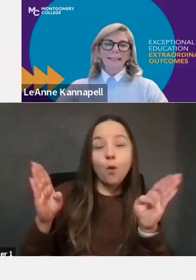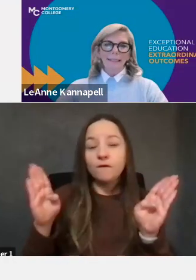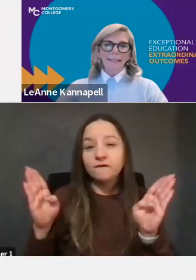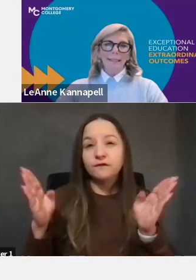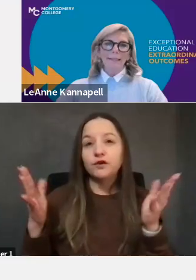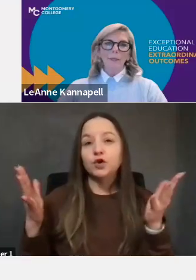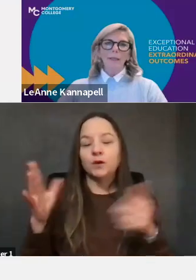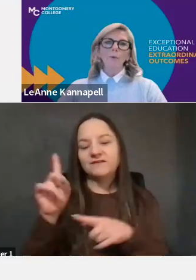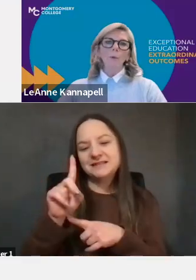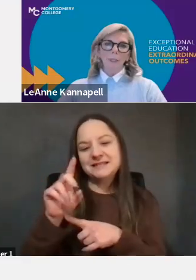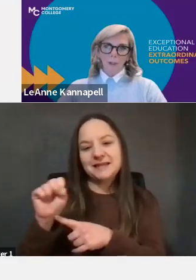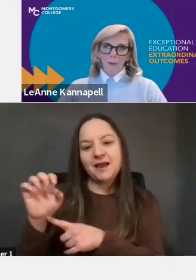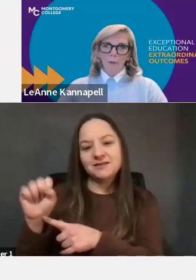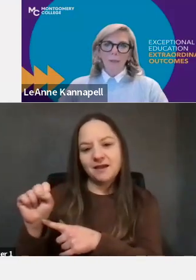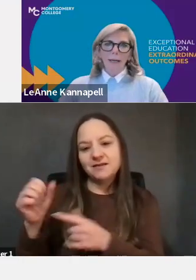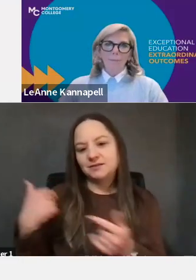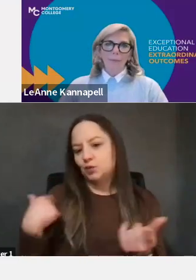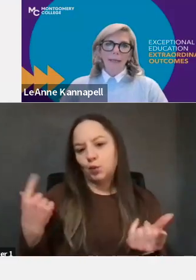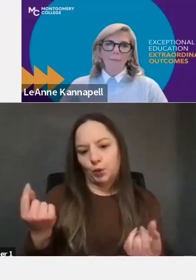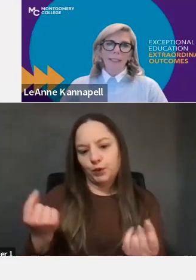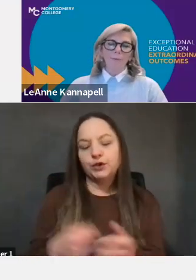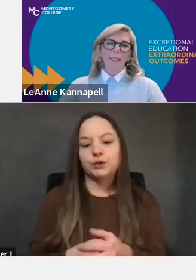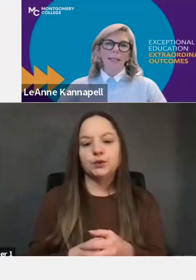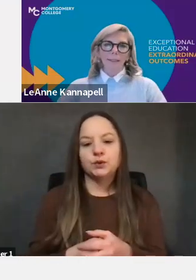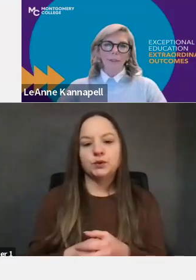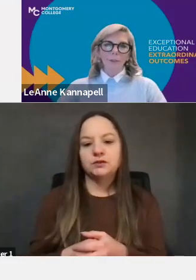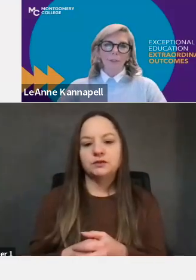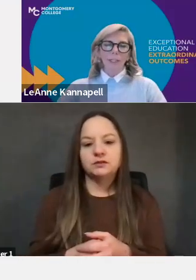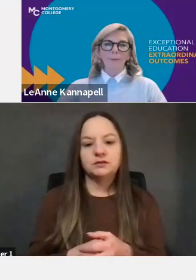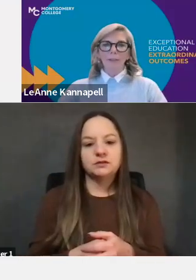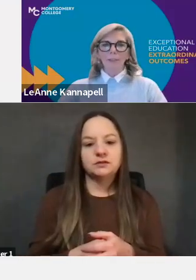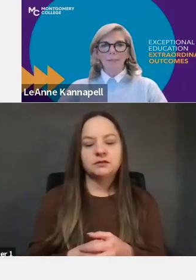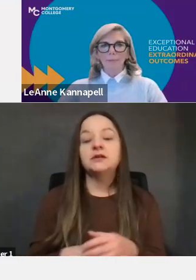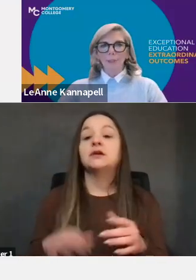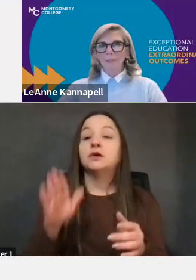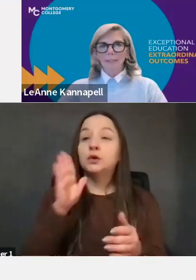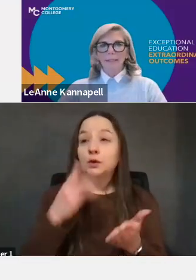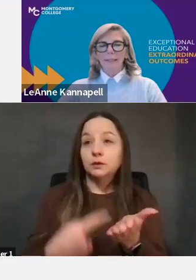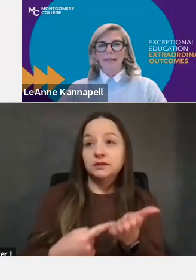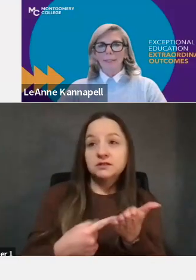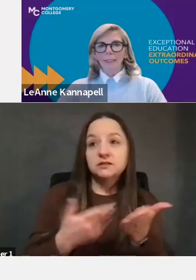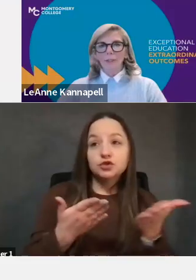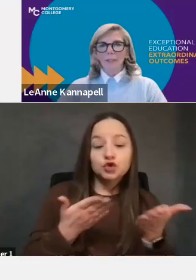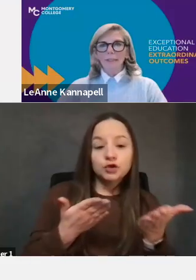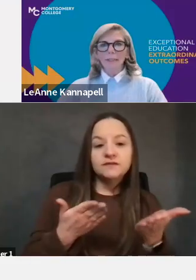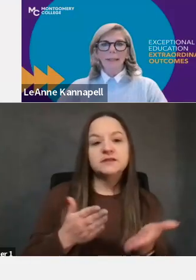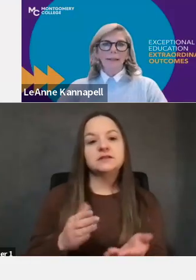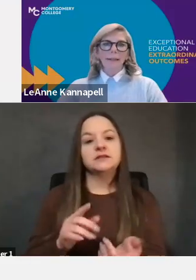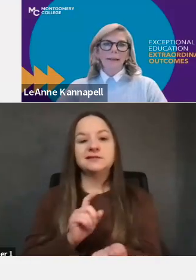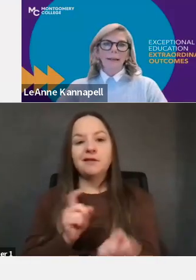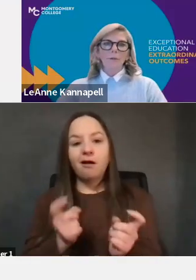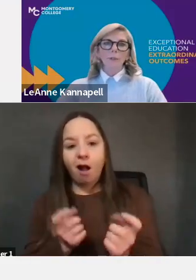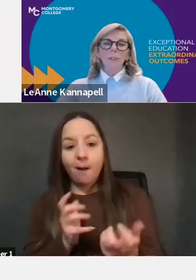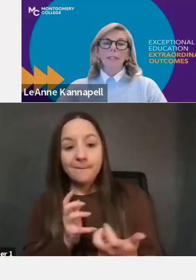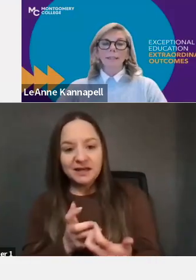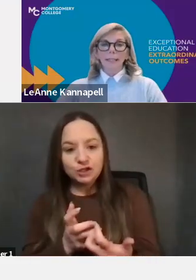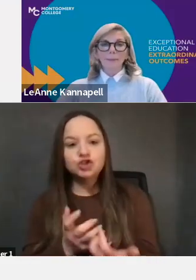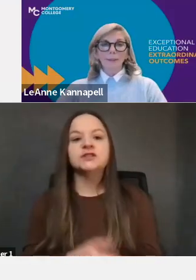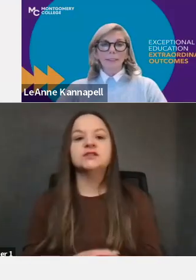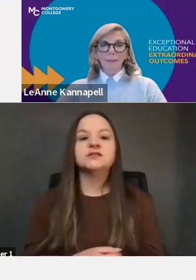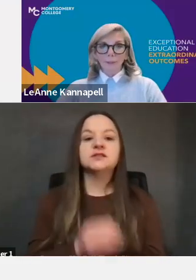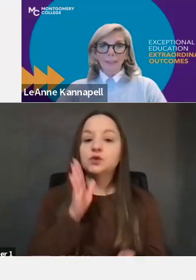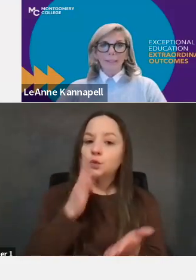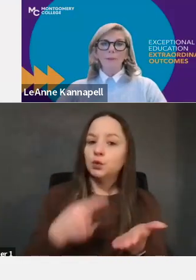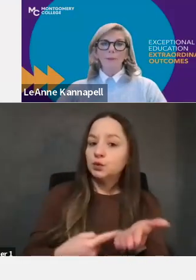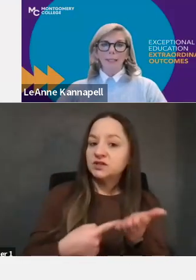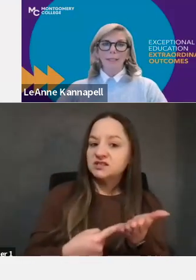of DSS and what we do at Montgomery College. We'll talk about some services and accommodations. We'll talk a lot